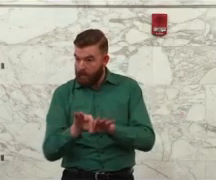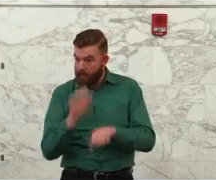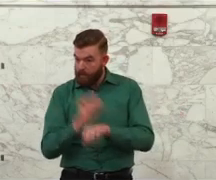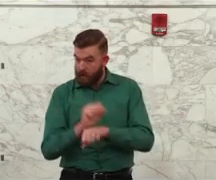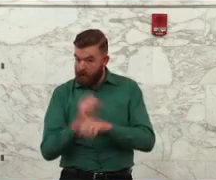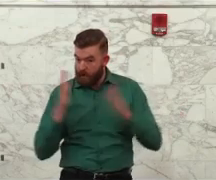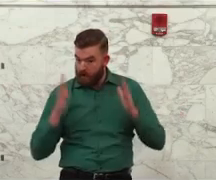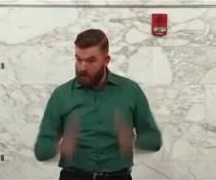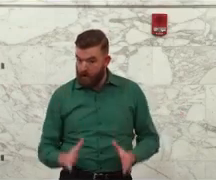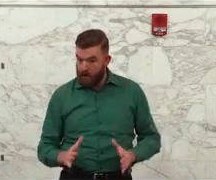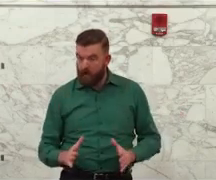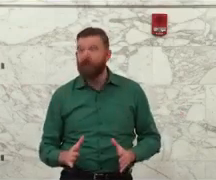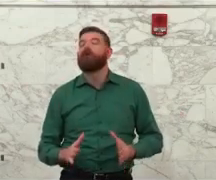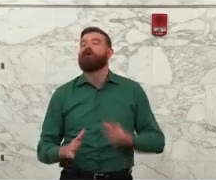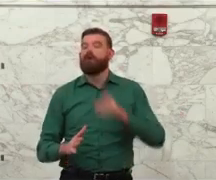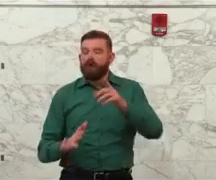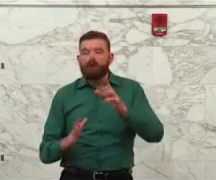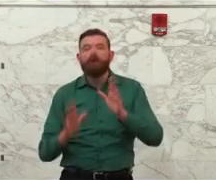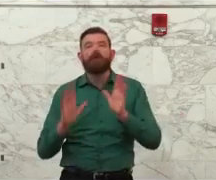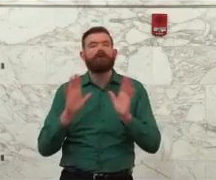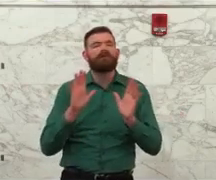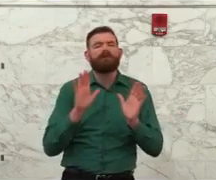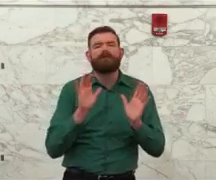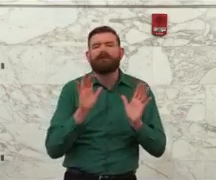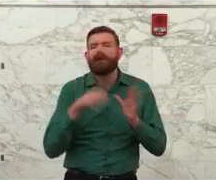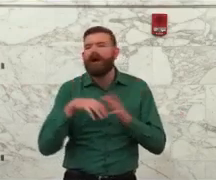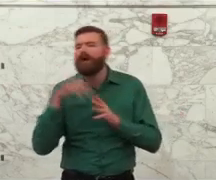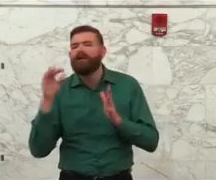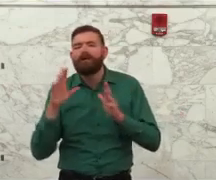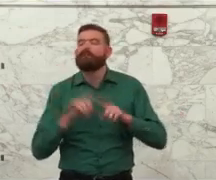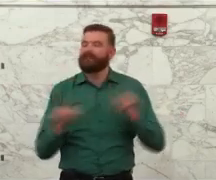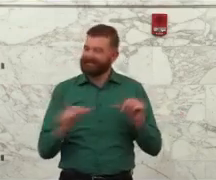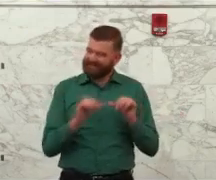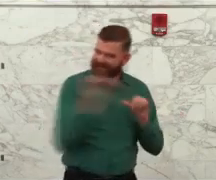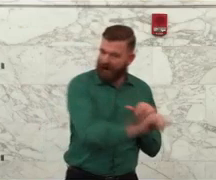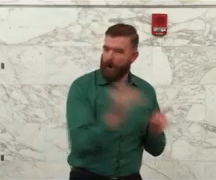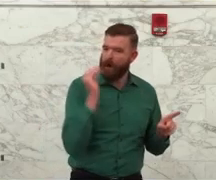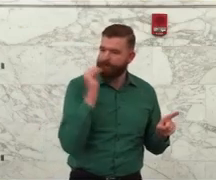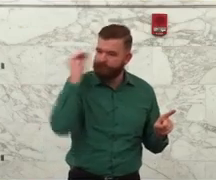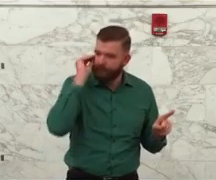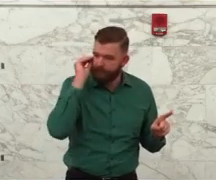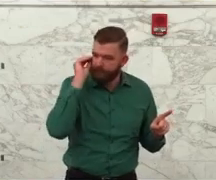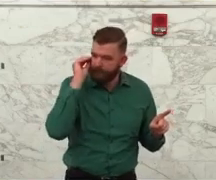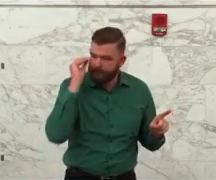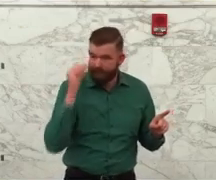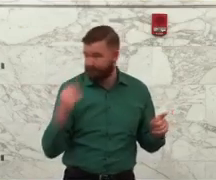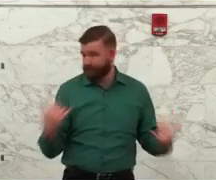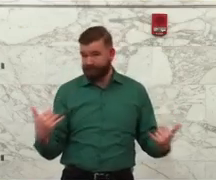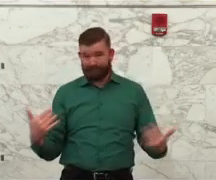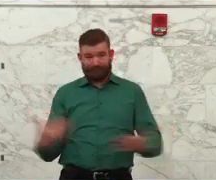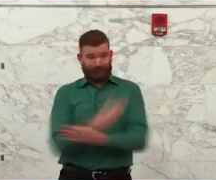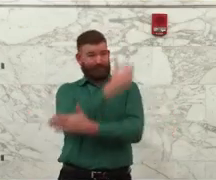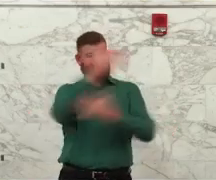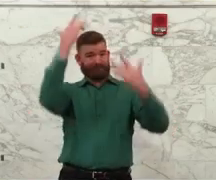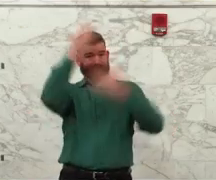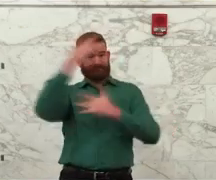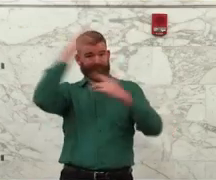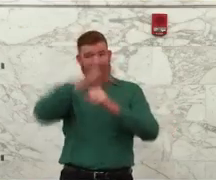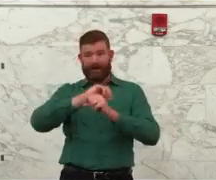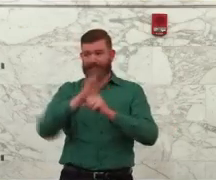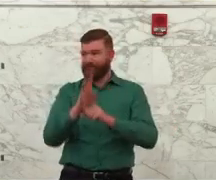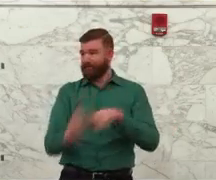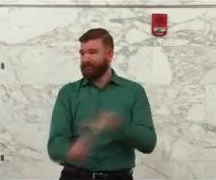at home. At a time when new COVID-19 cases continue to be identified, and they will be